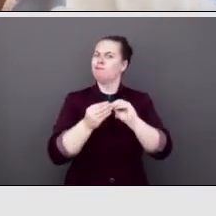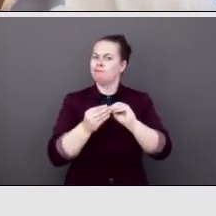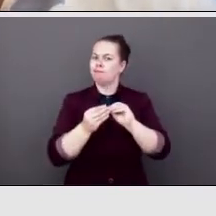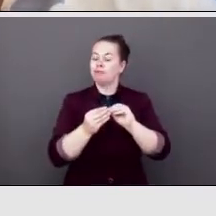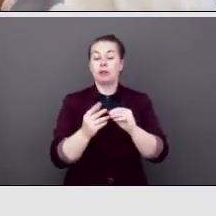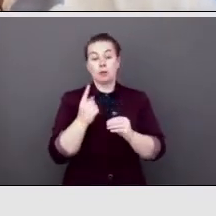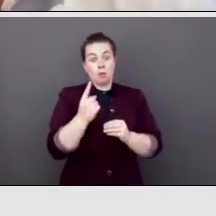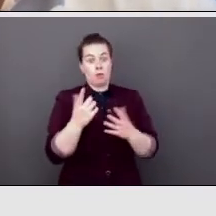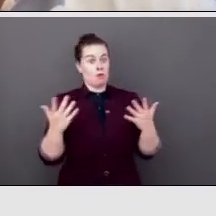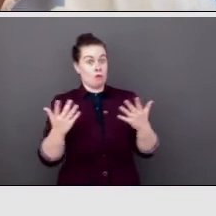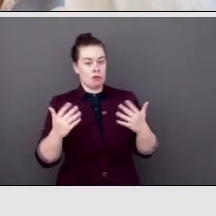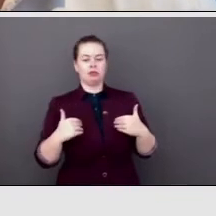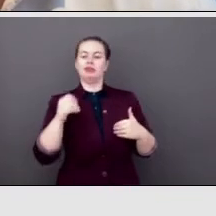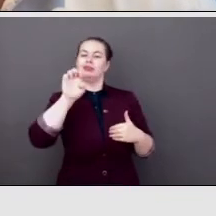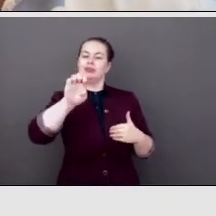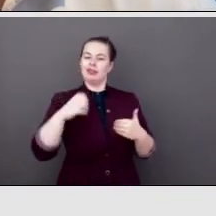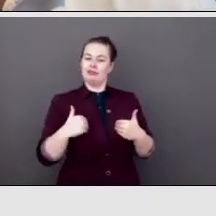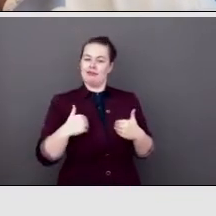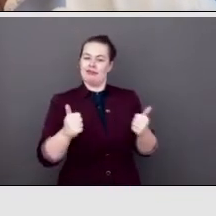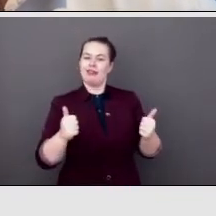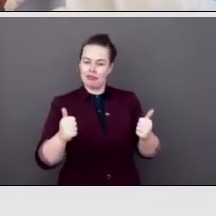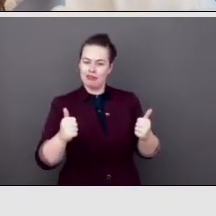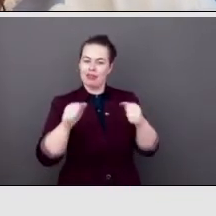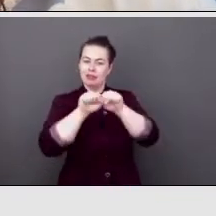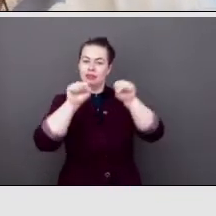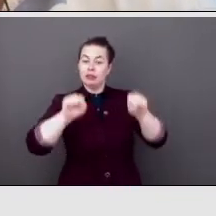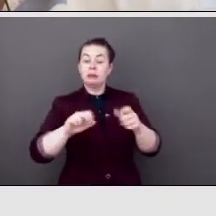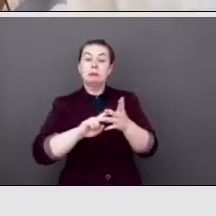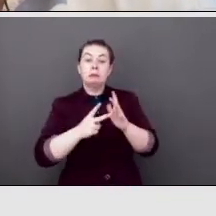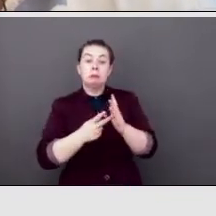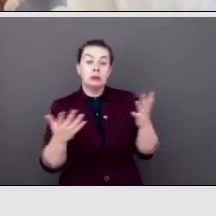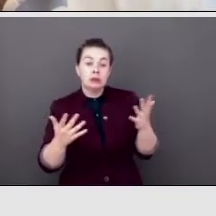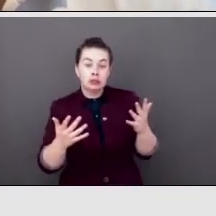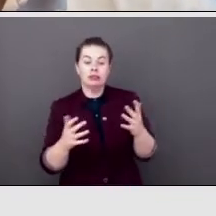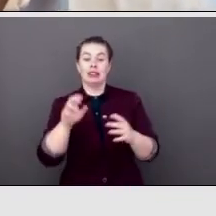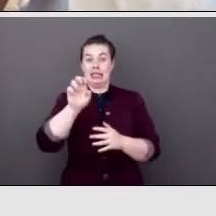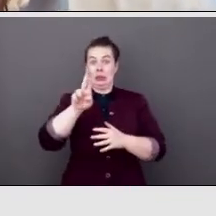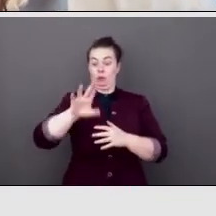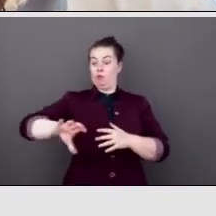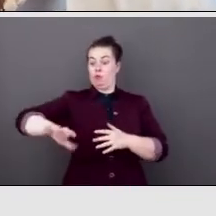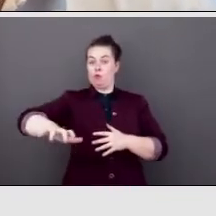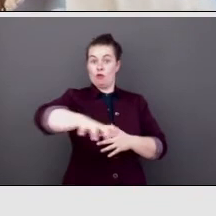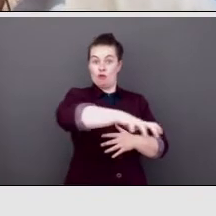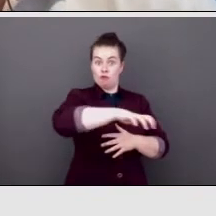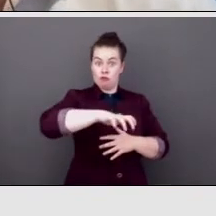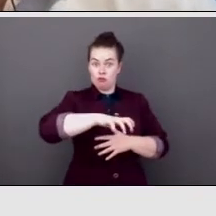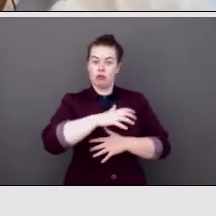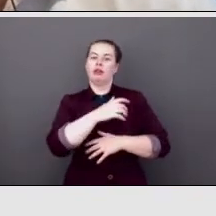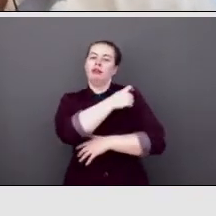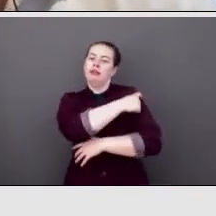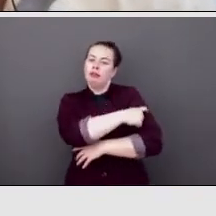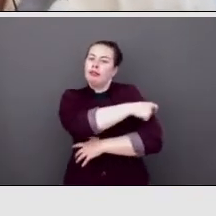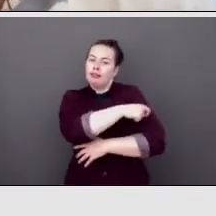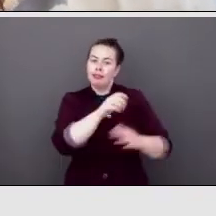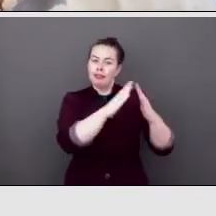that allows the information exchange between different institutions across Europe. For 2 scenarios for the